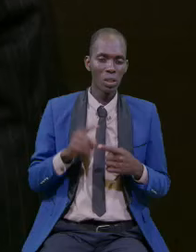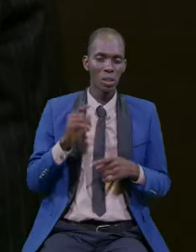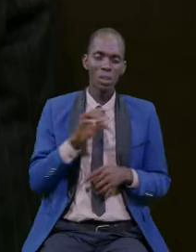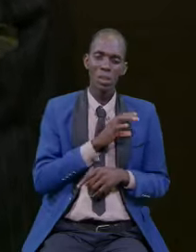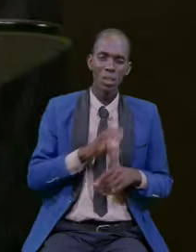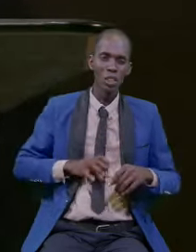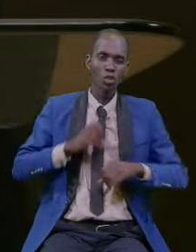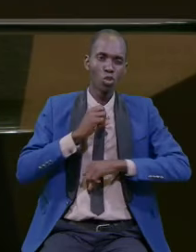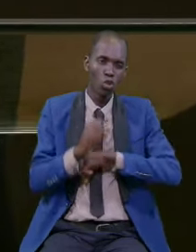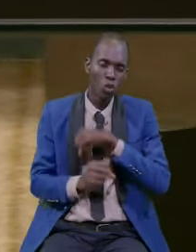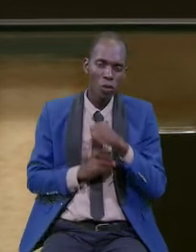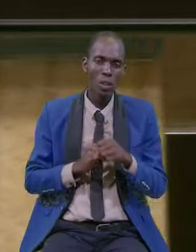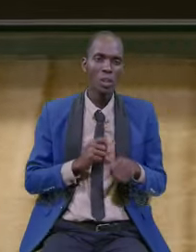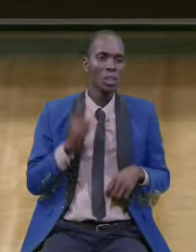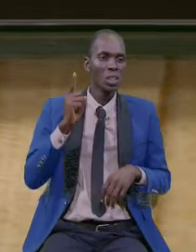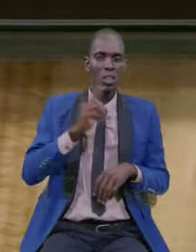sorry we have to be.